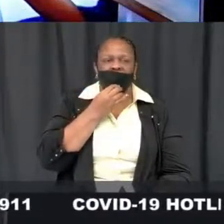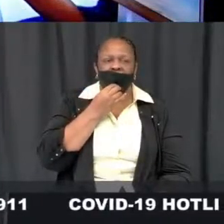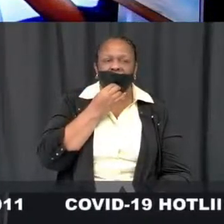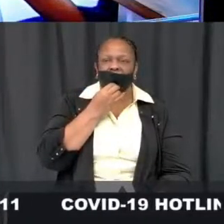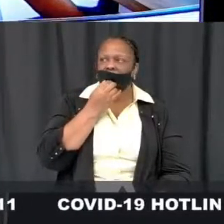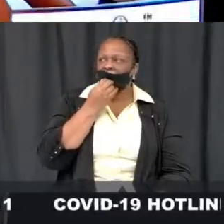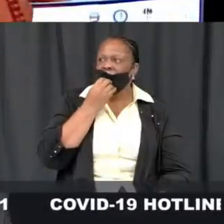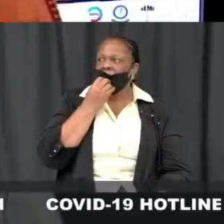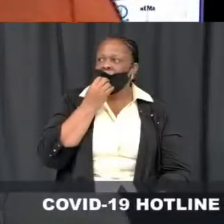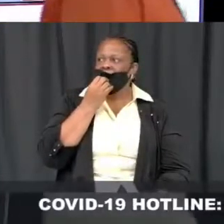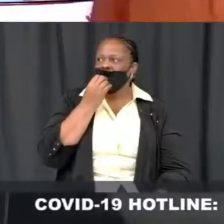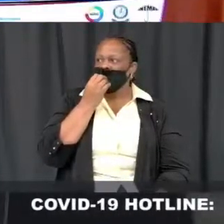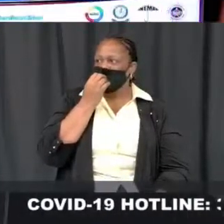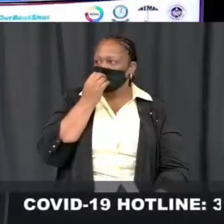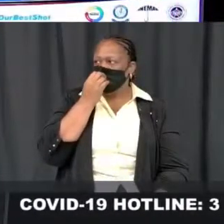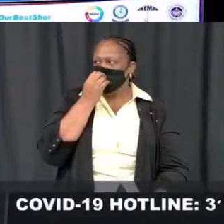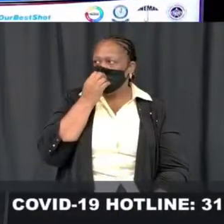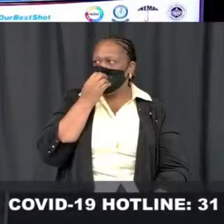what.